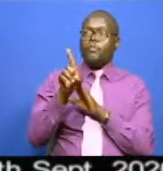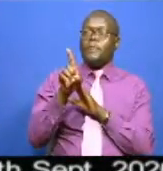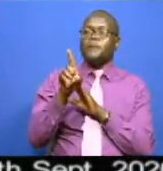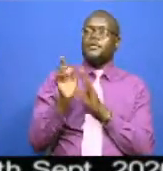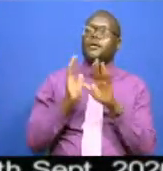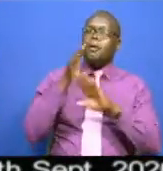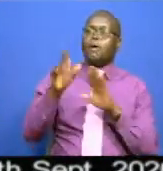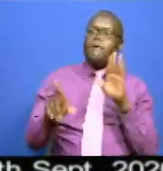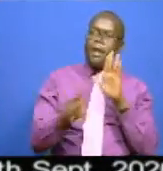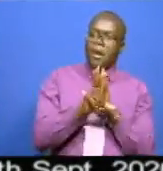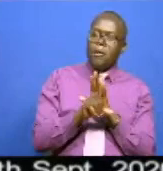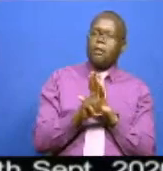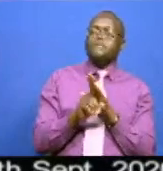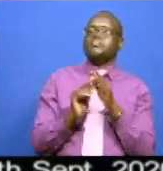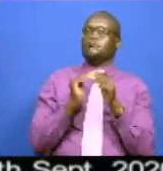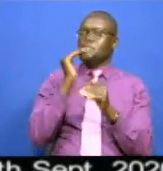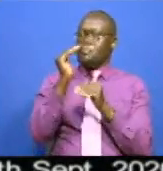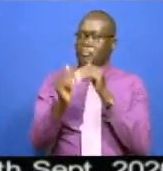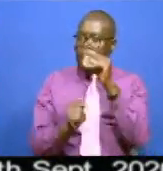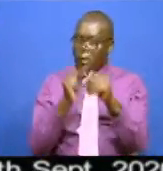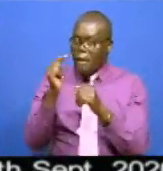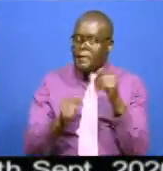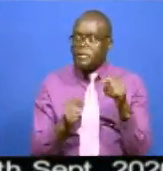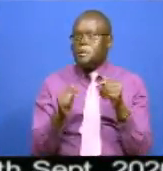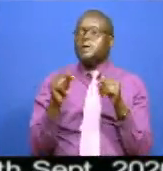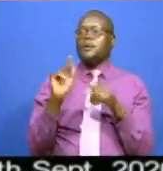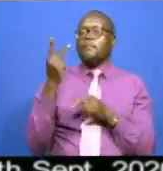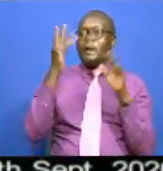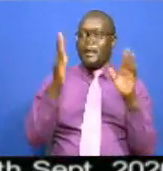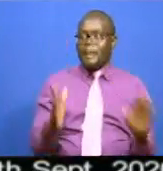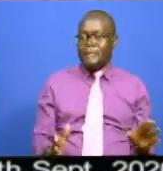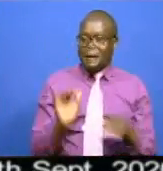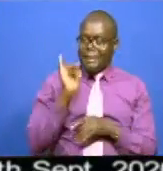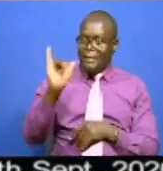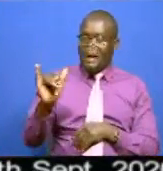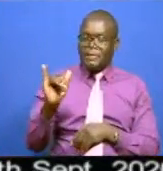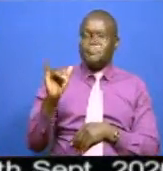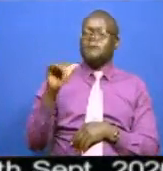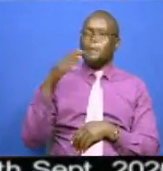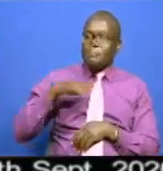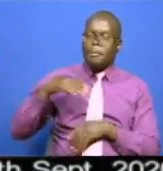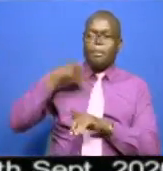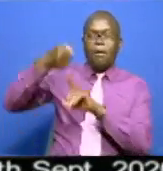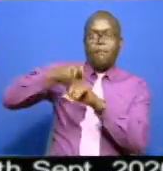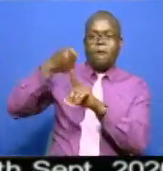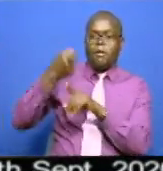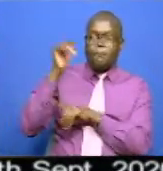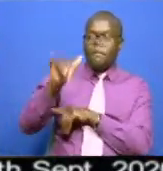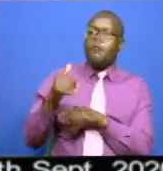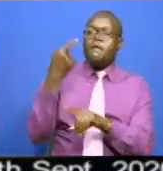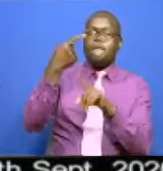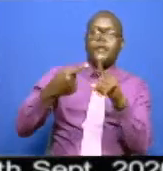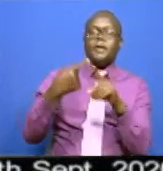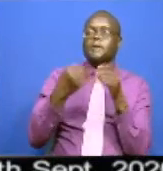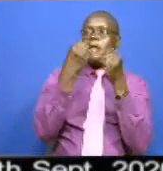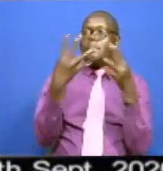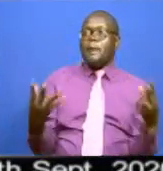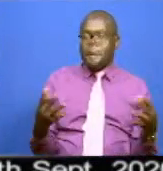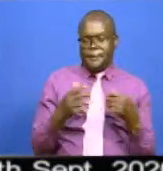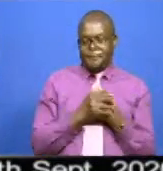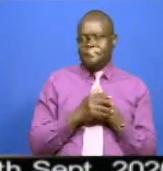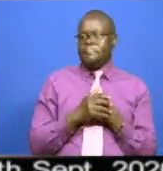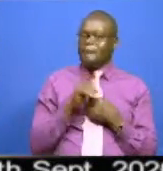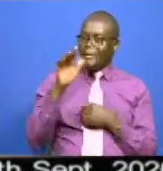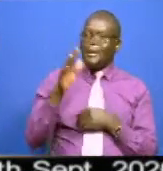law, of a progress of the great Republic of Kenya that our forefathers fought for very many years, that bled their